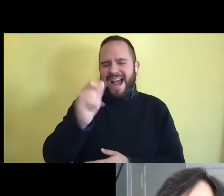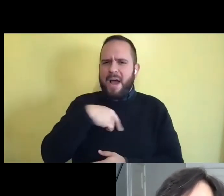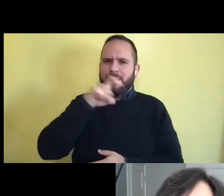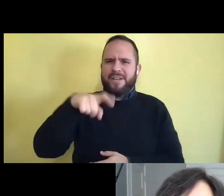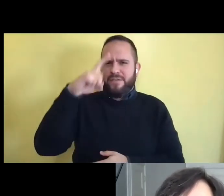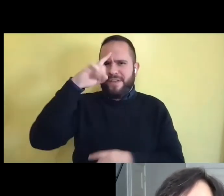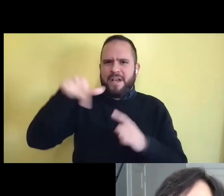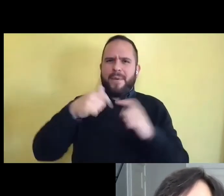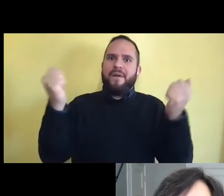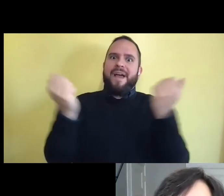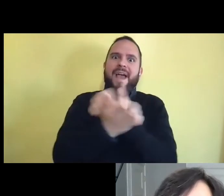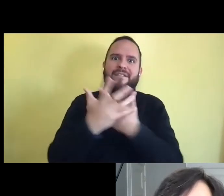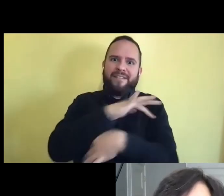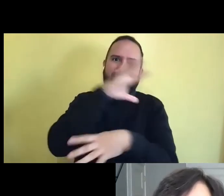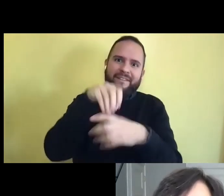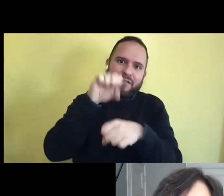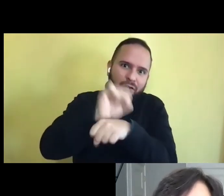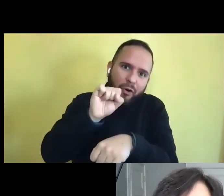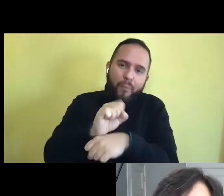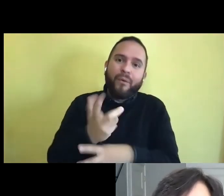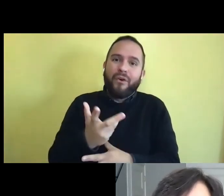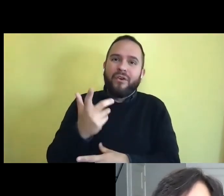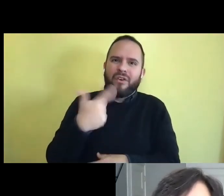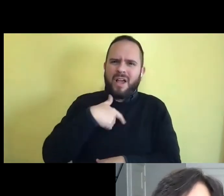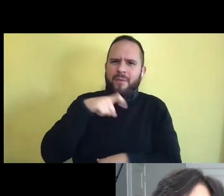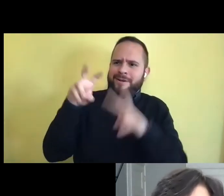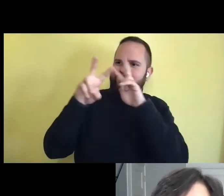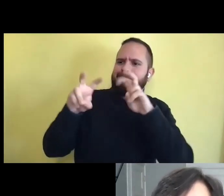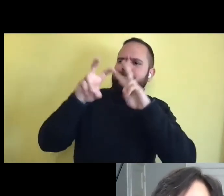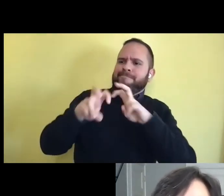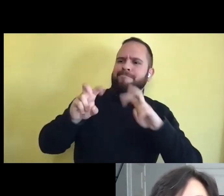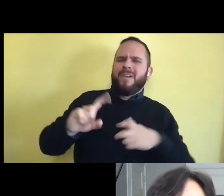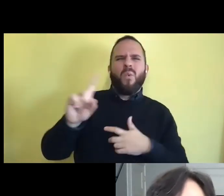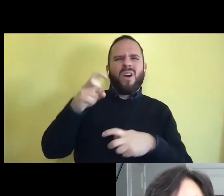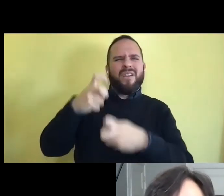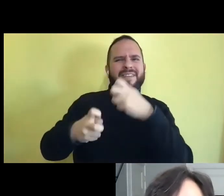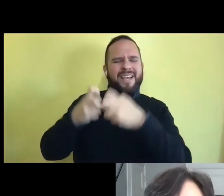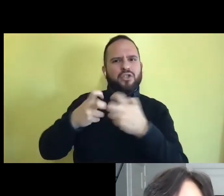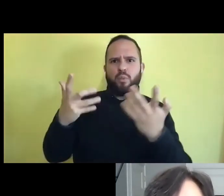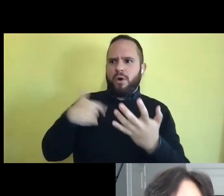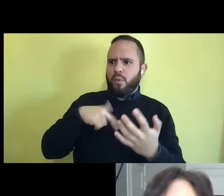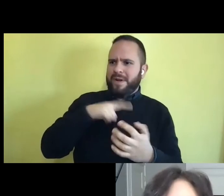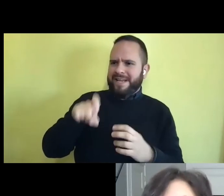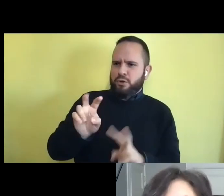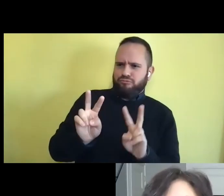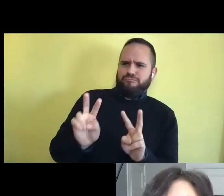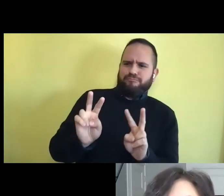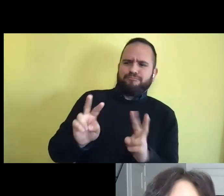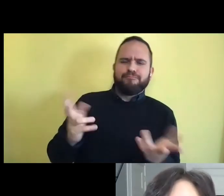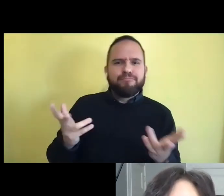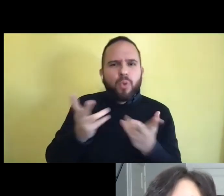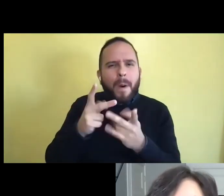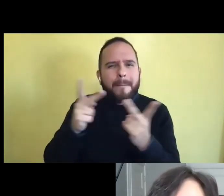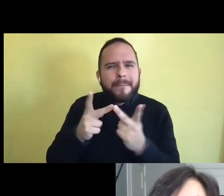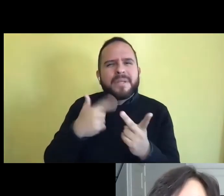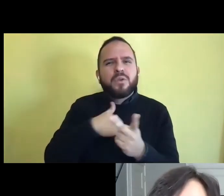and understand where are some of the issues that we need to keep an eye on, but what are the places we can absolutely